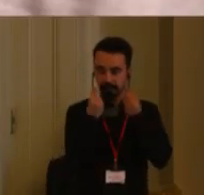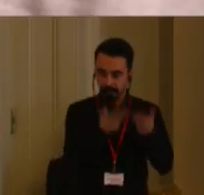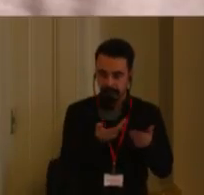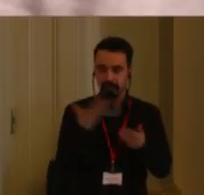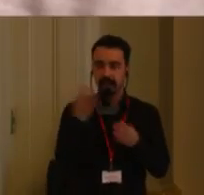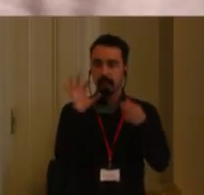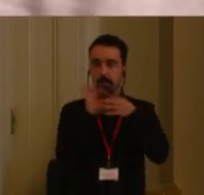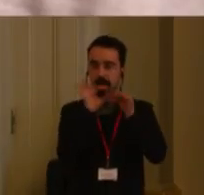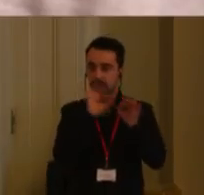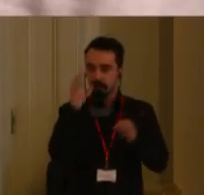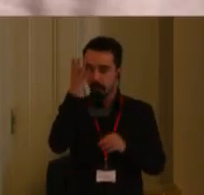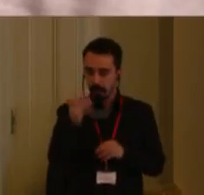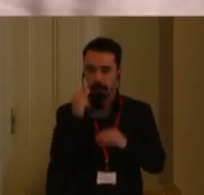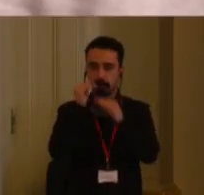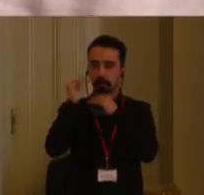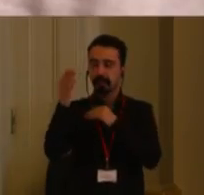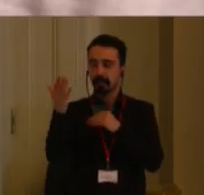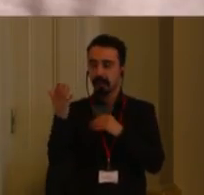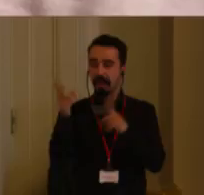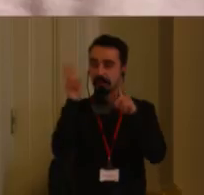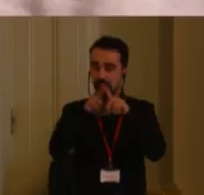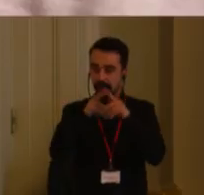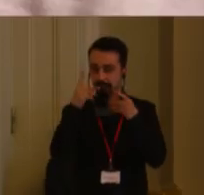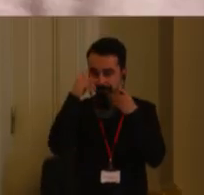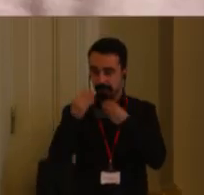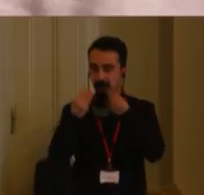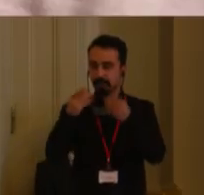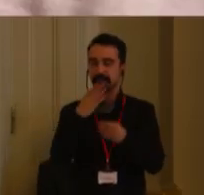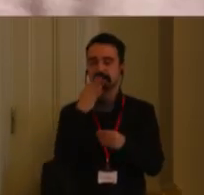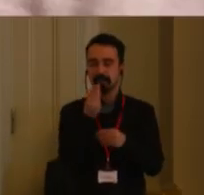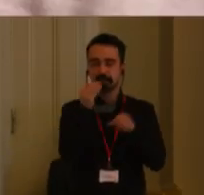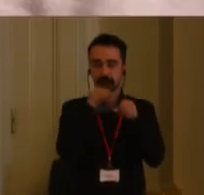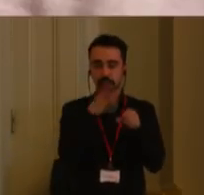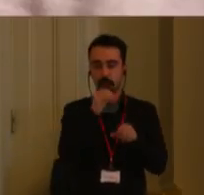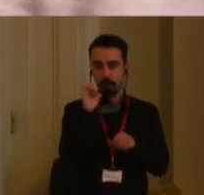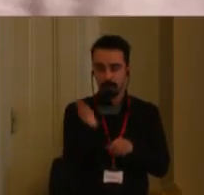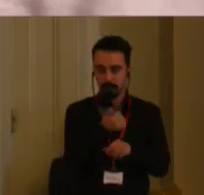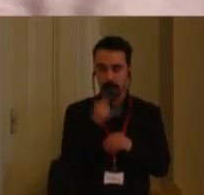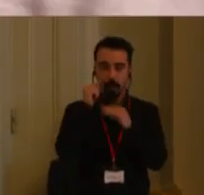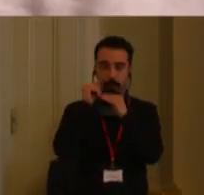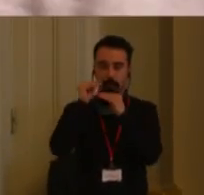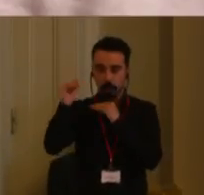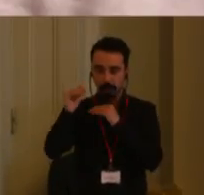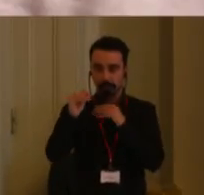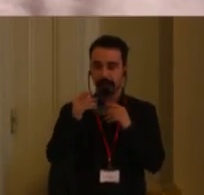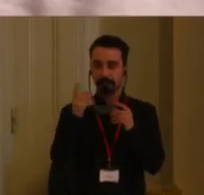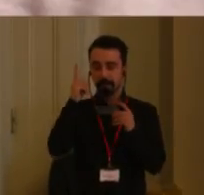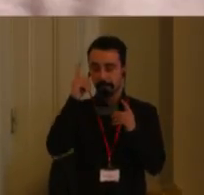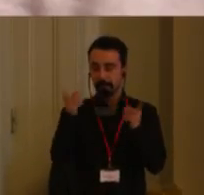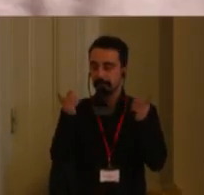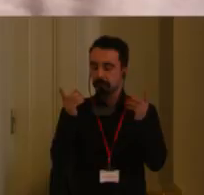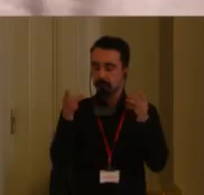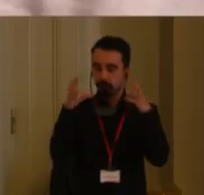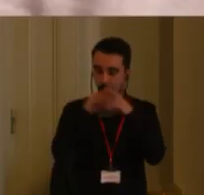in their society. And they want that society to be supportive and inclusive, with tolerance and respect for all young